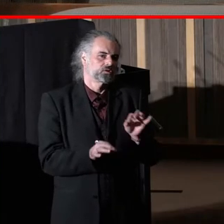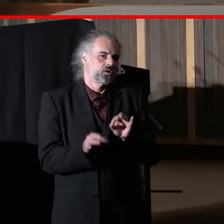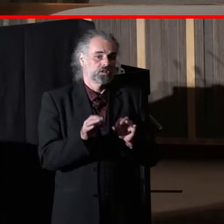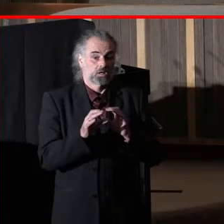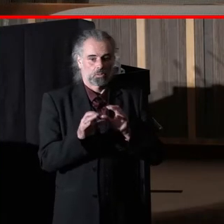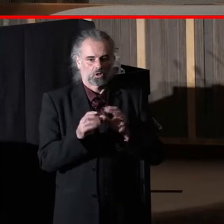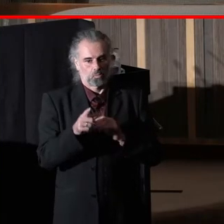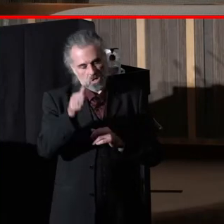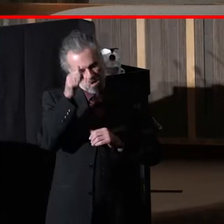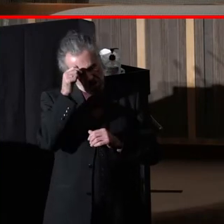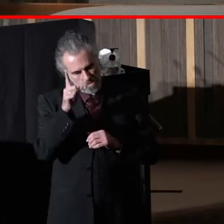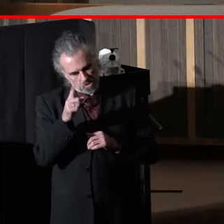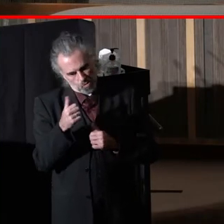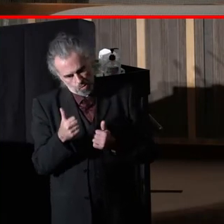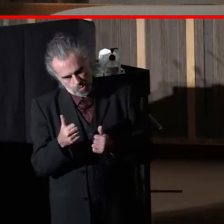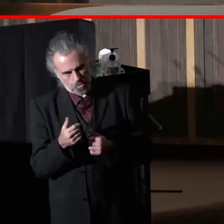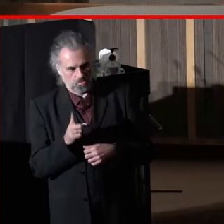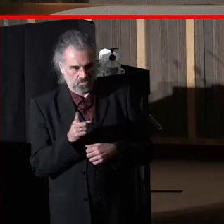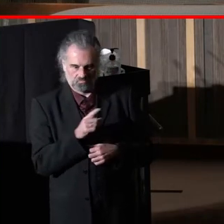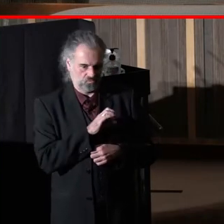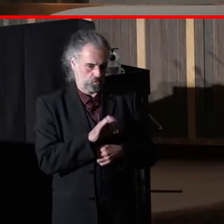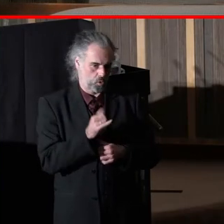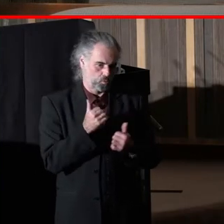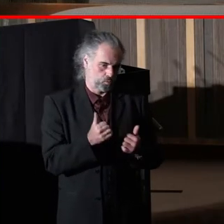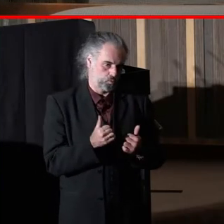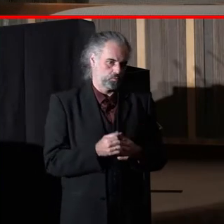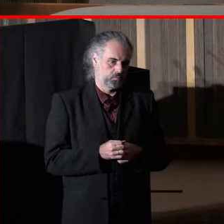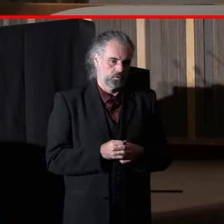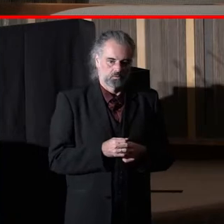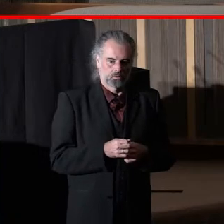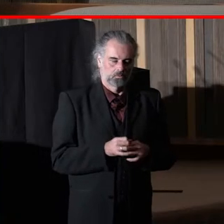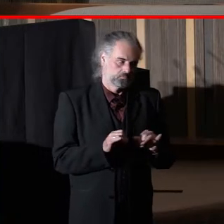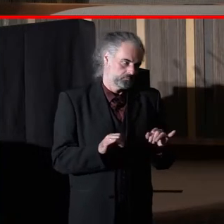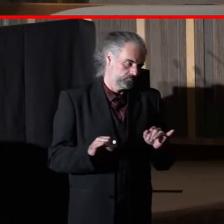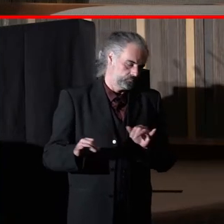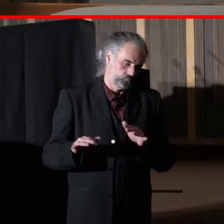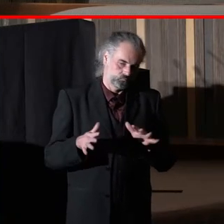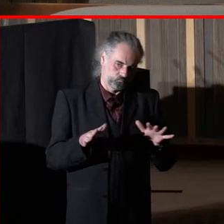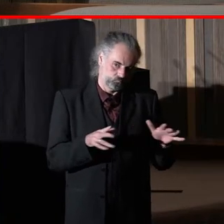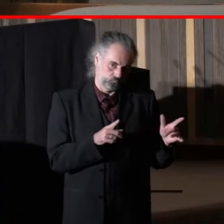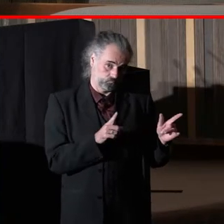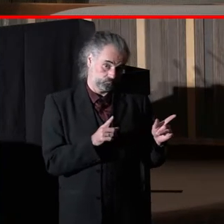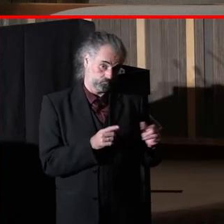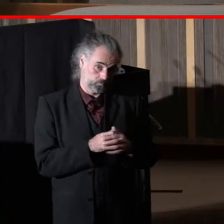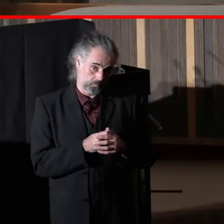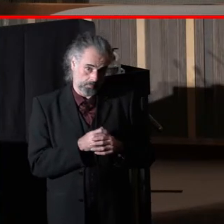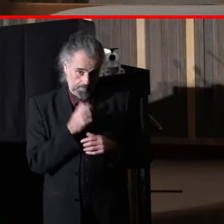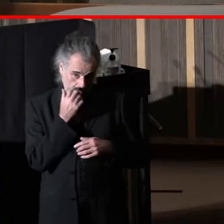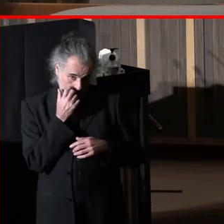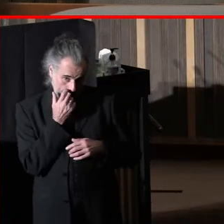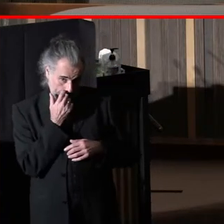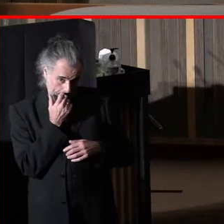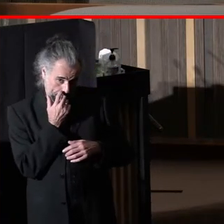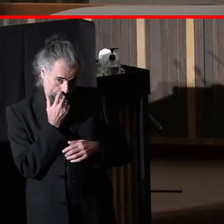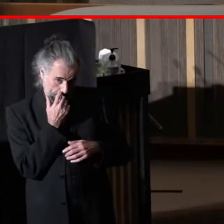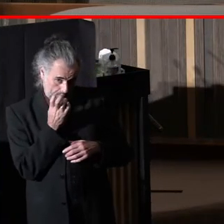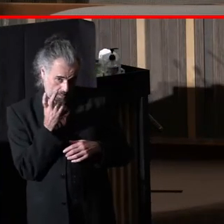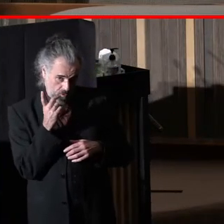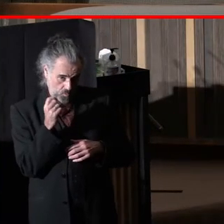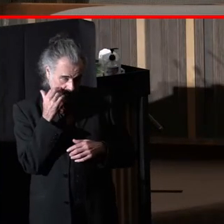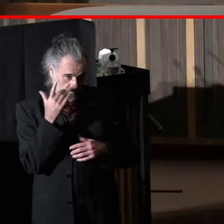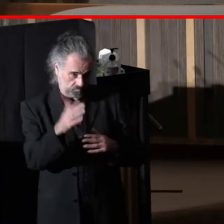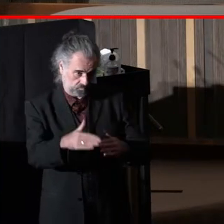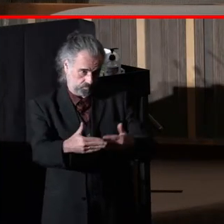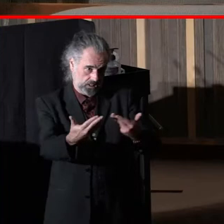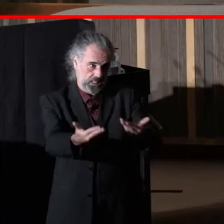what is good and what is not so good in terms of what we are being presented